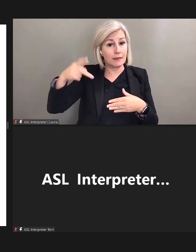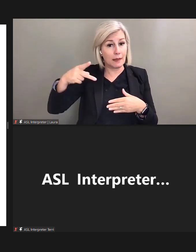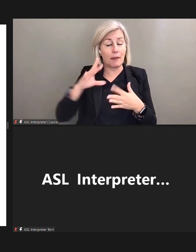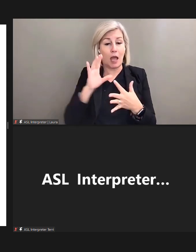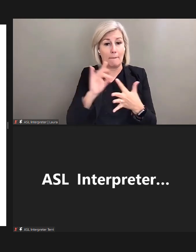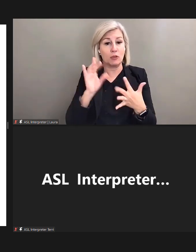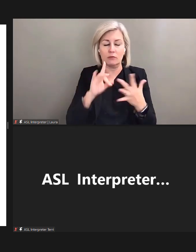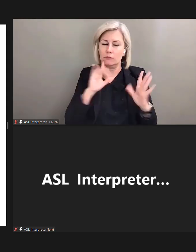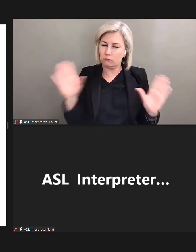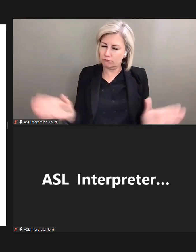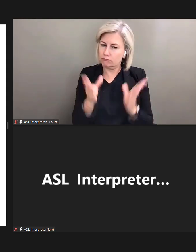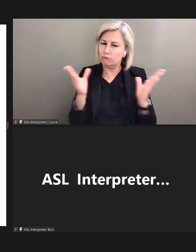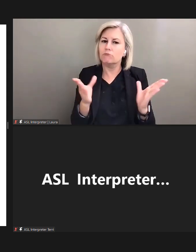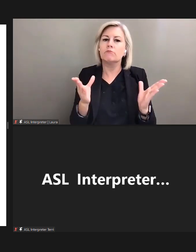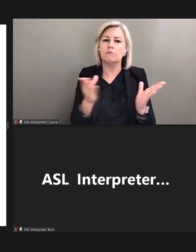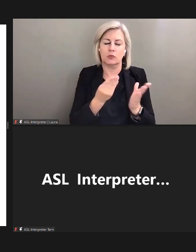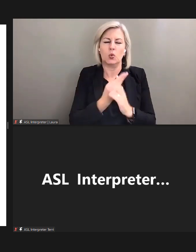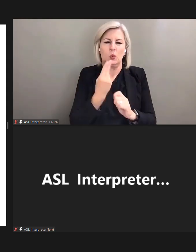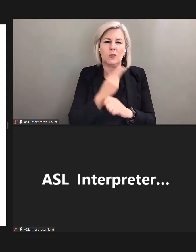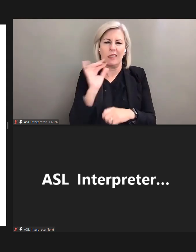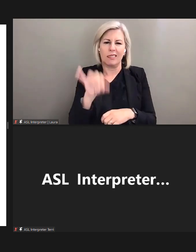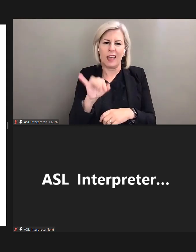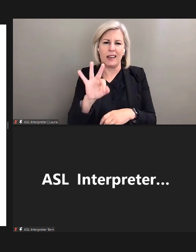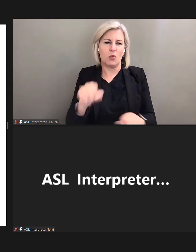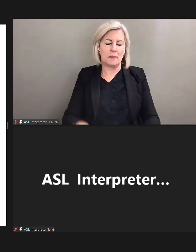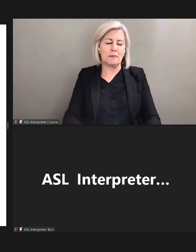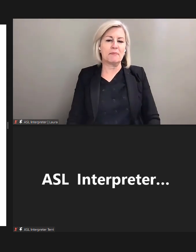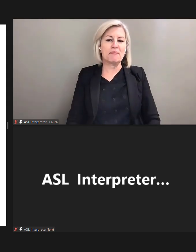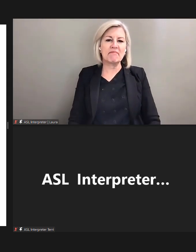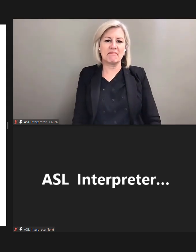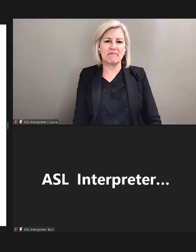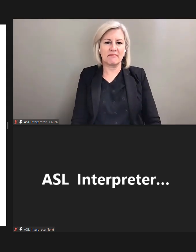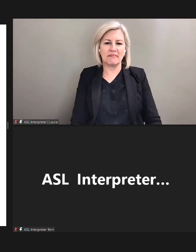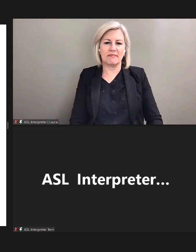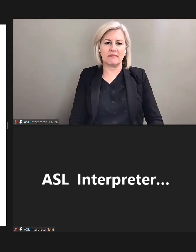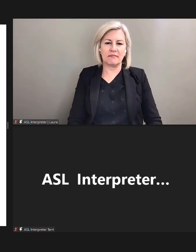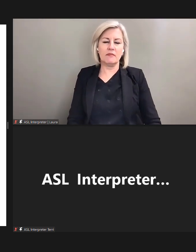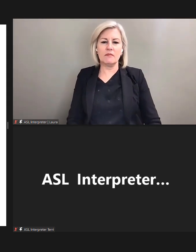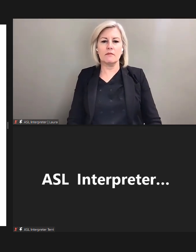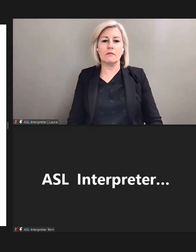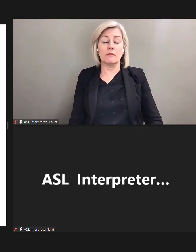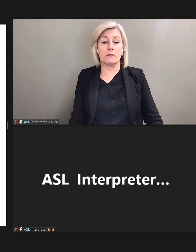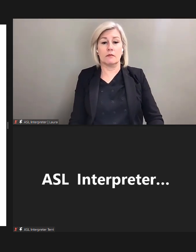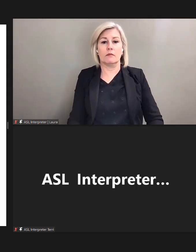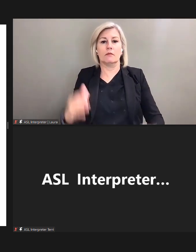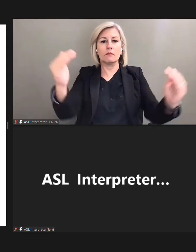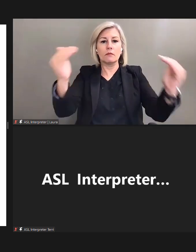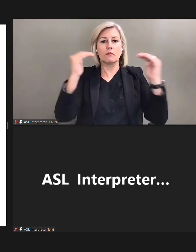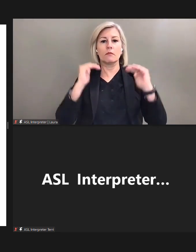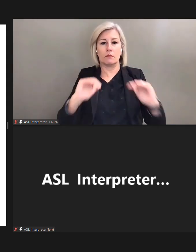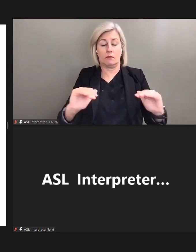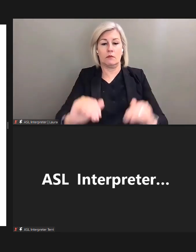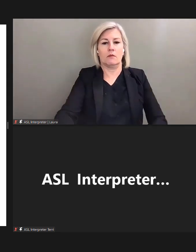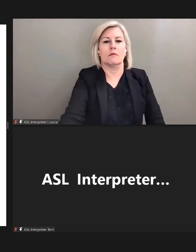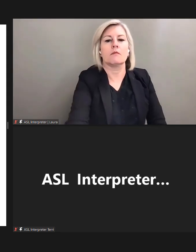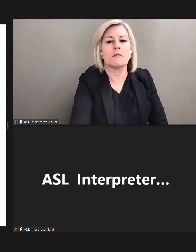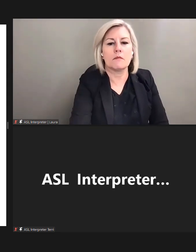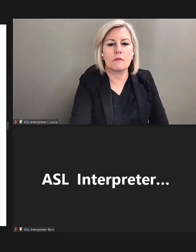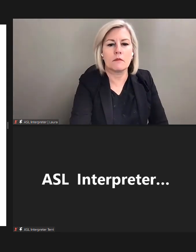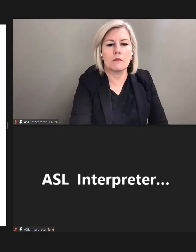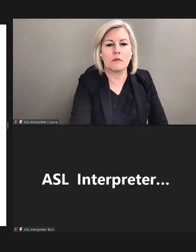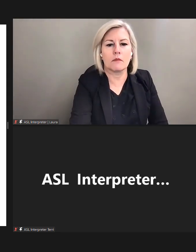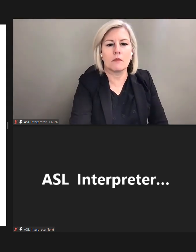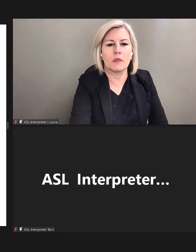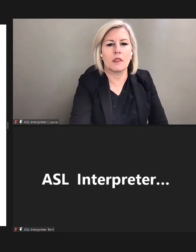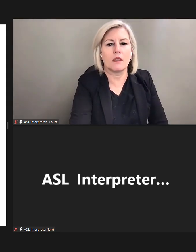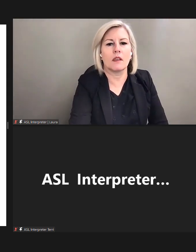I'd encourage you to use that if you can. The next question illustrates one of the reasons